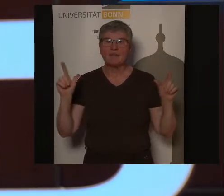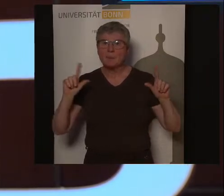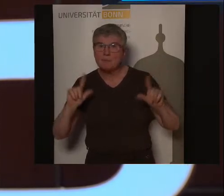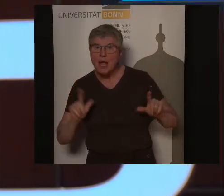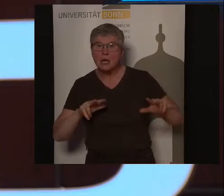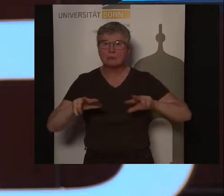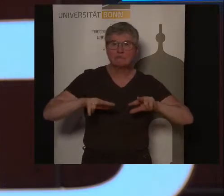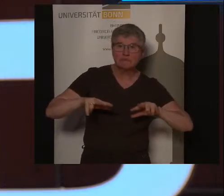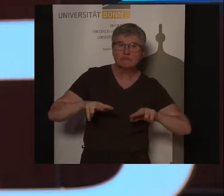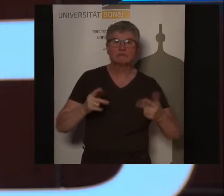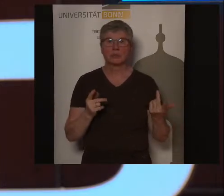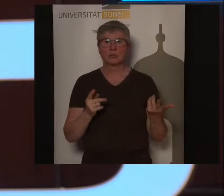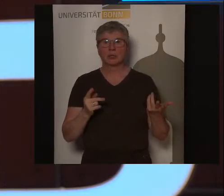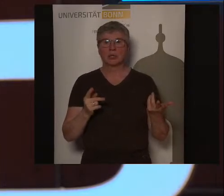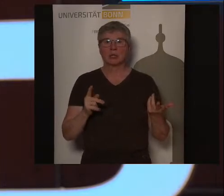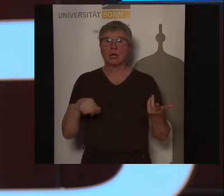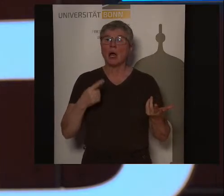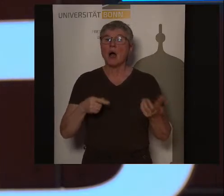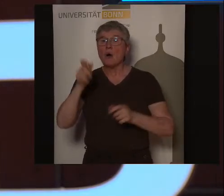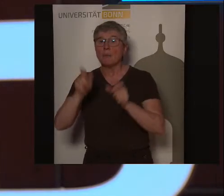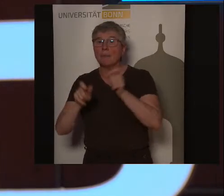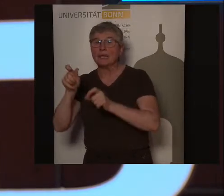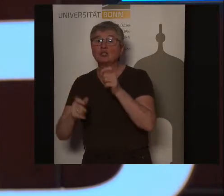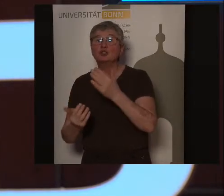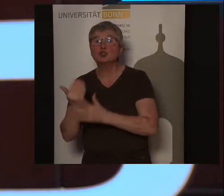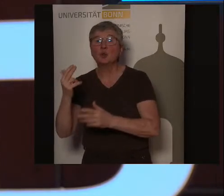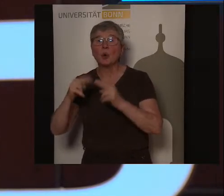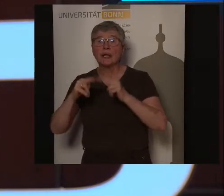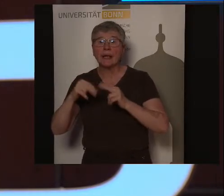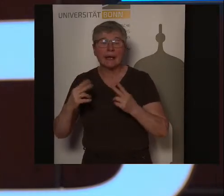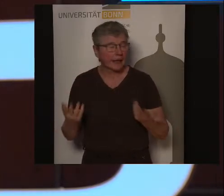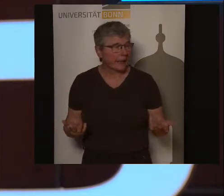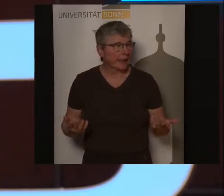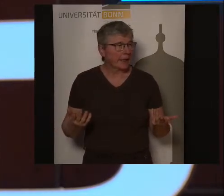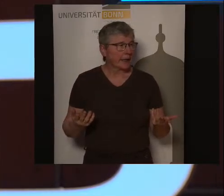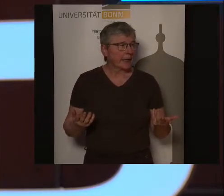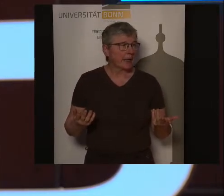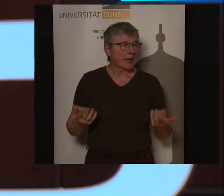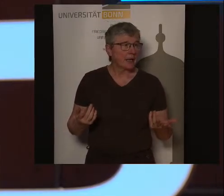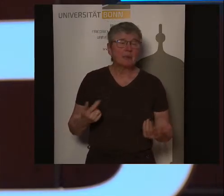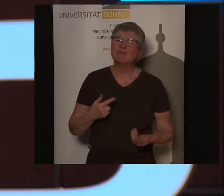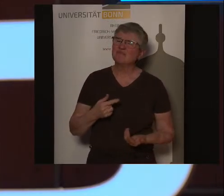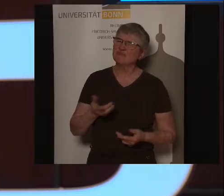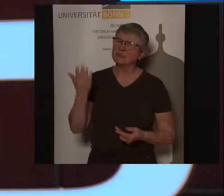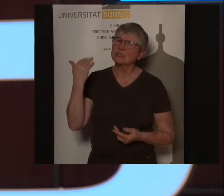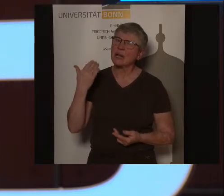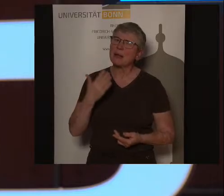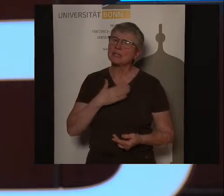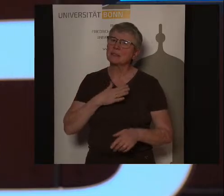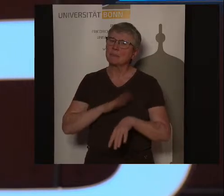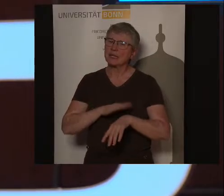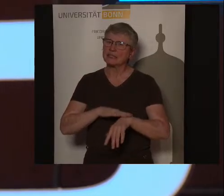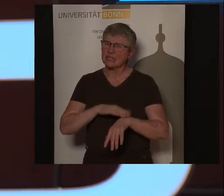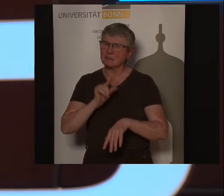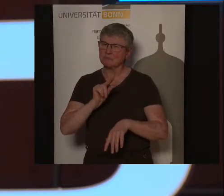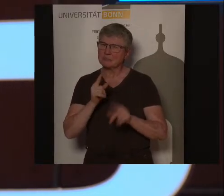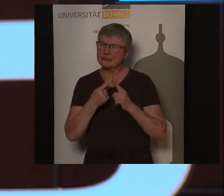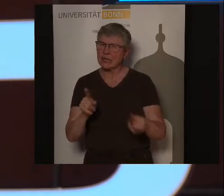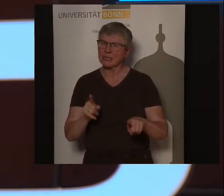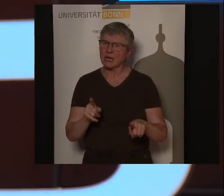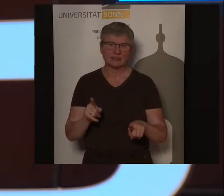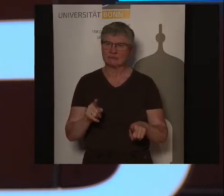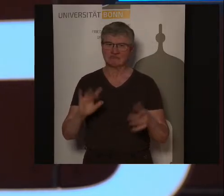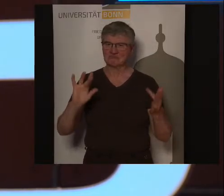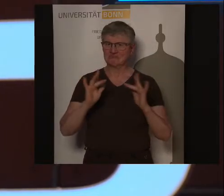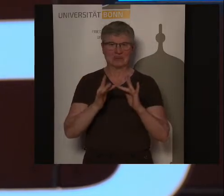of course, social life is a big issue for students, getting to know people. If I think back